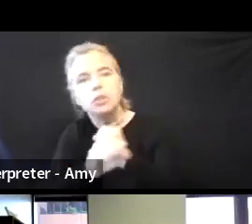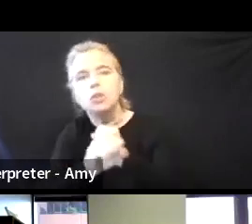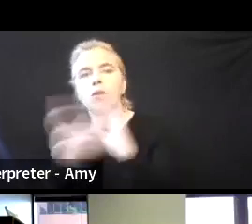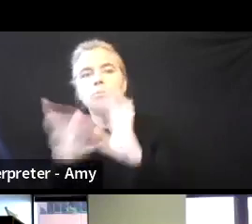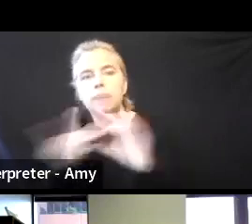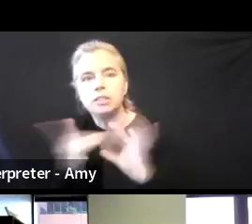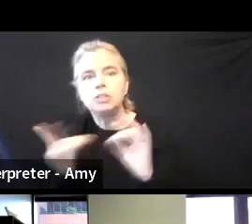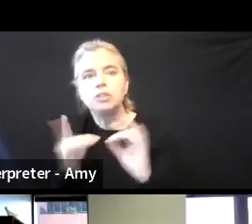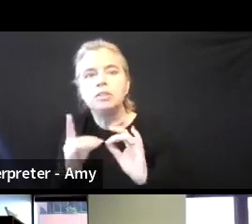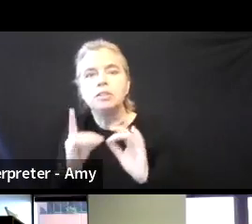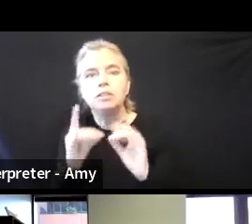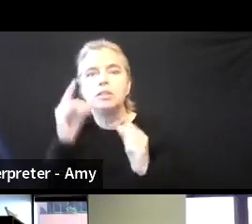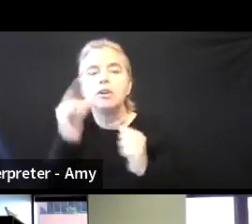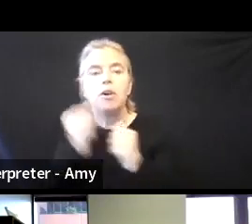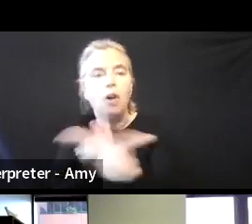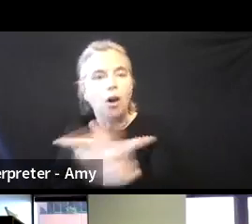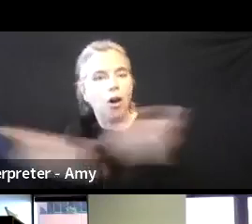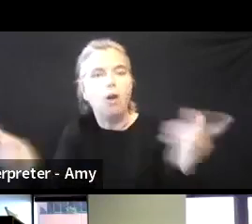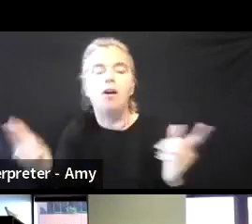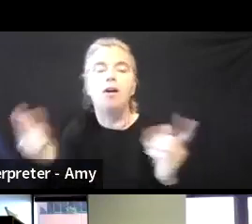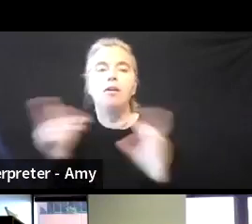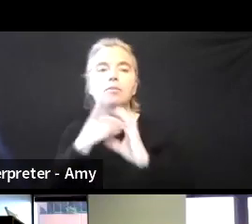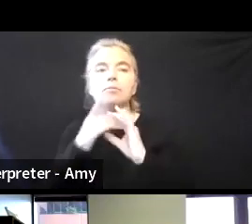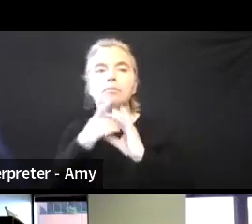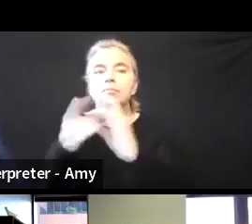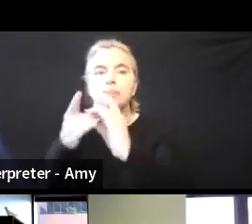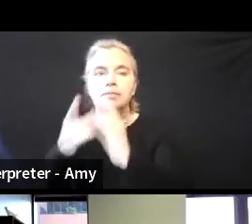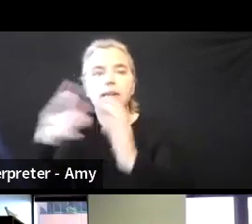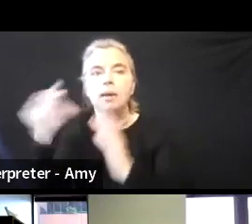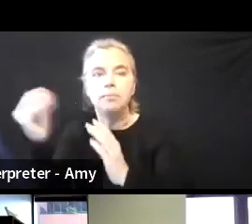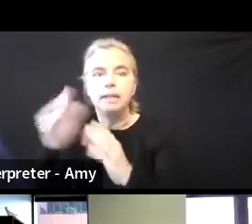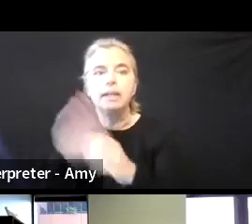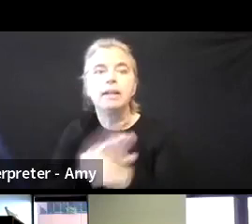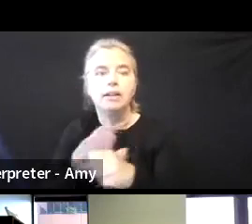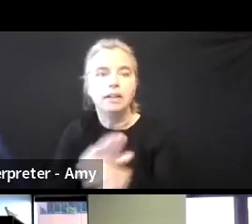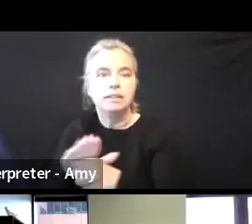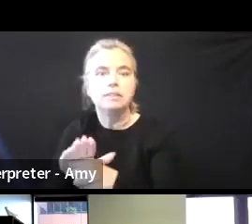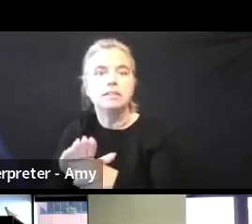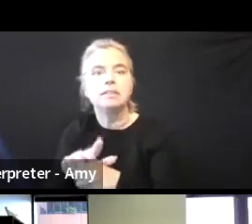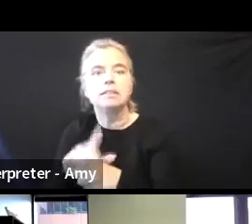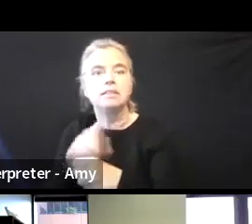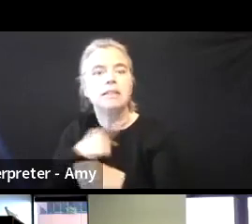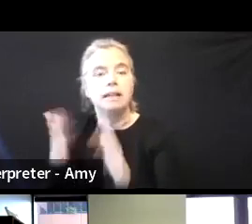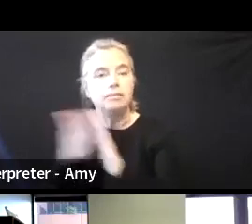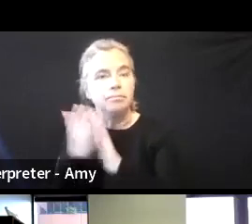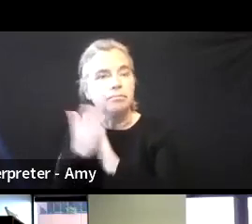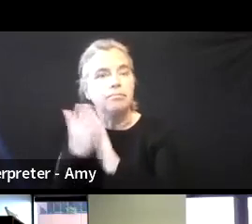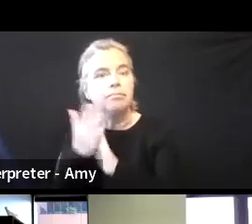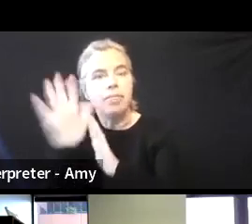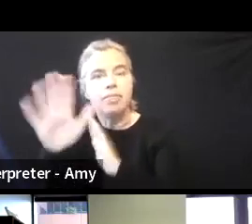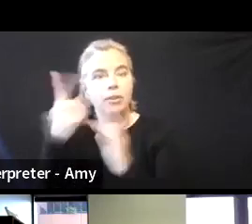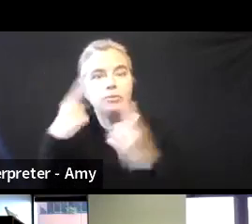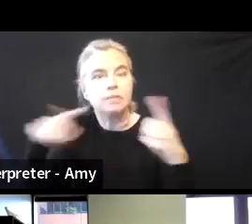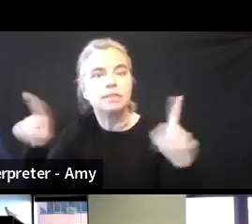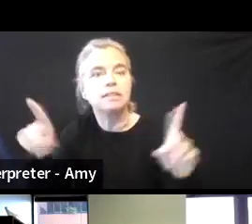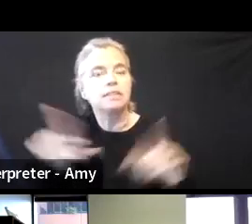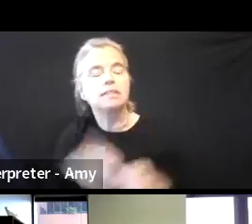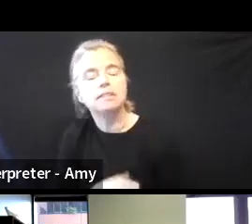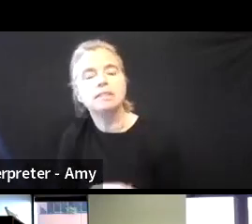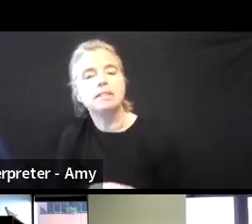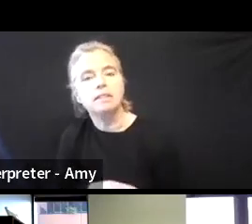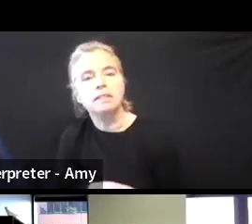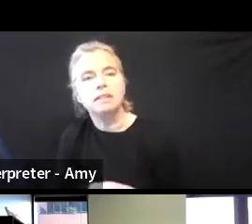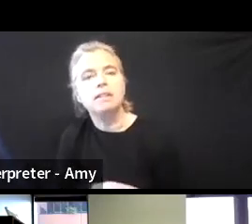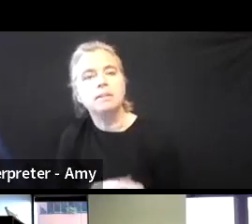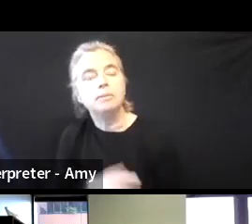company. And I want to applaud them for the success in this area. But what is interesting is when I get a report